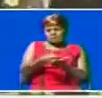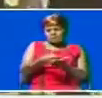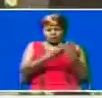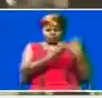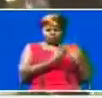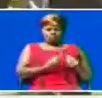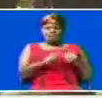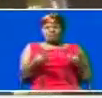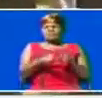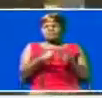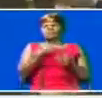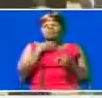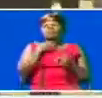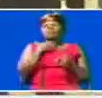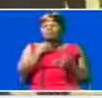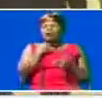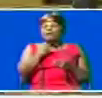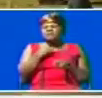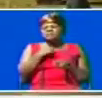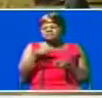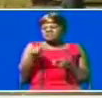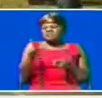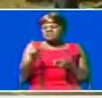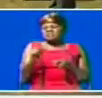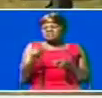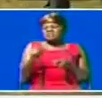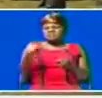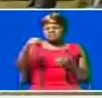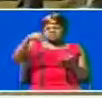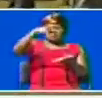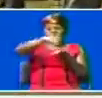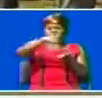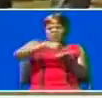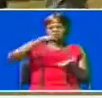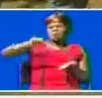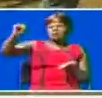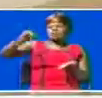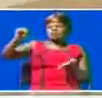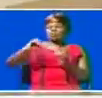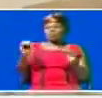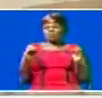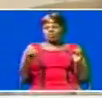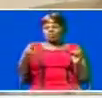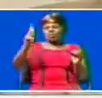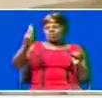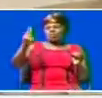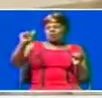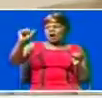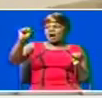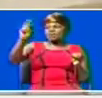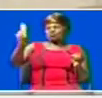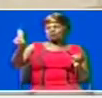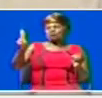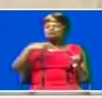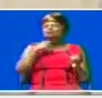The union is also seeking to dispel any notion that the Don's strike has a political connotation. UASU, University's Academic Staff